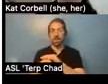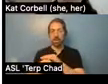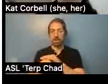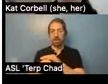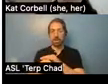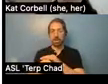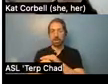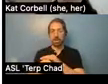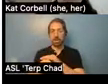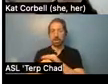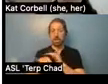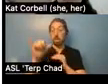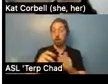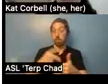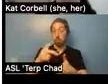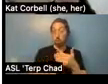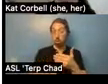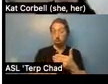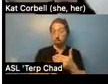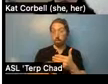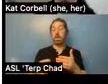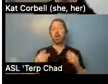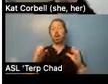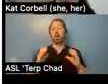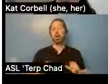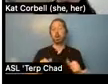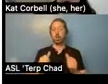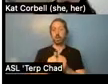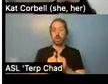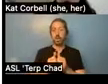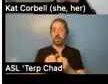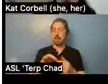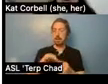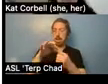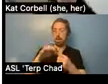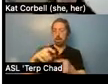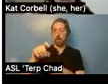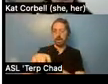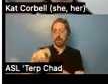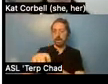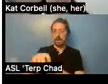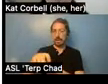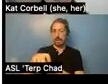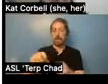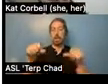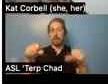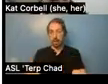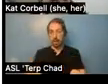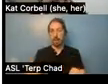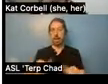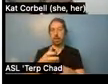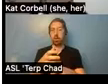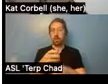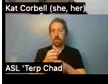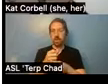SPOA program, consumers with special service needs may be eligible to receive OMH, Office of Mental Health, New York State